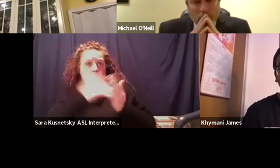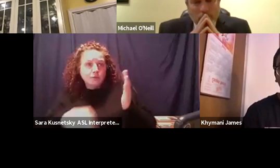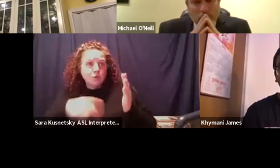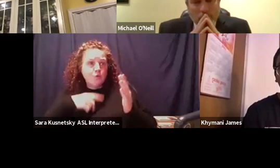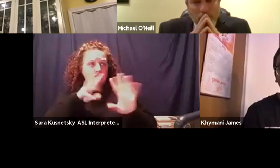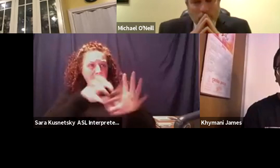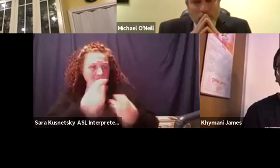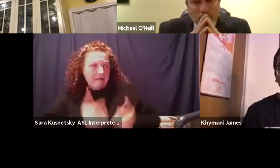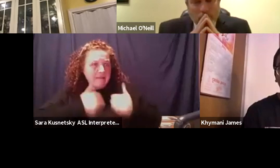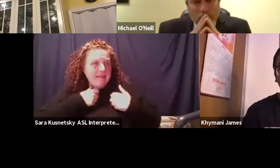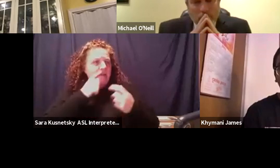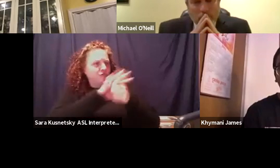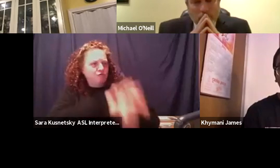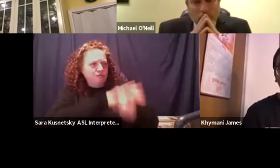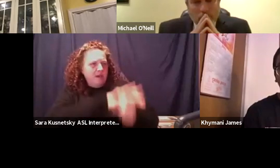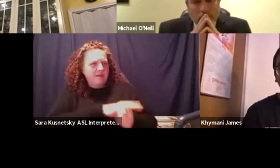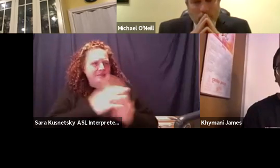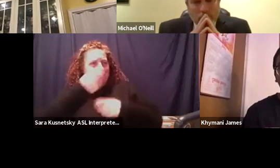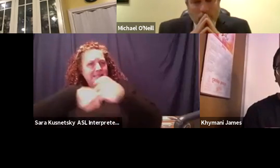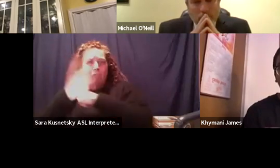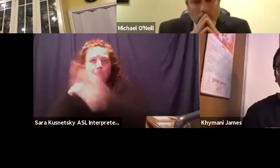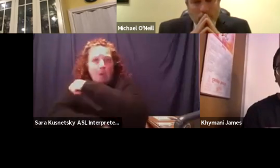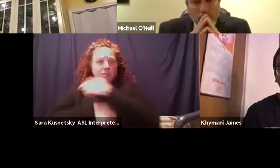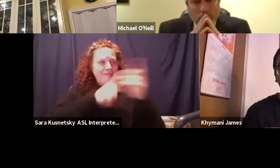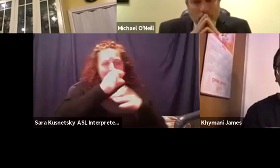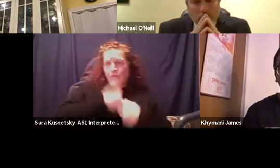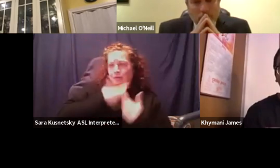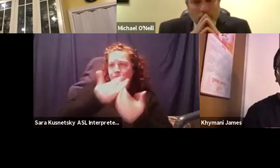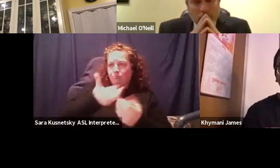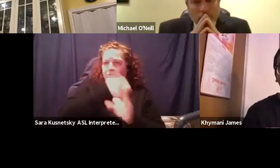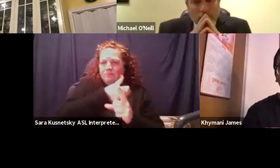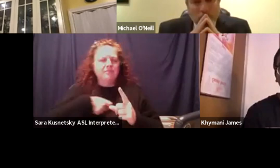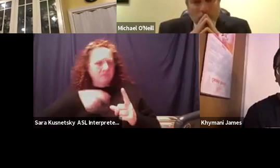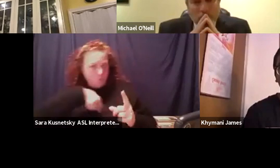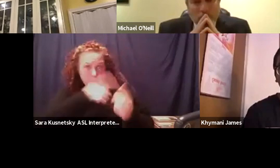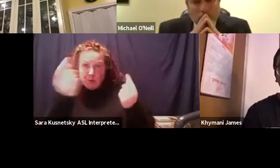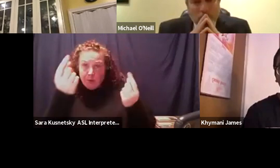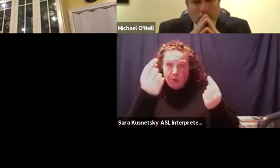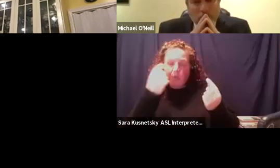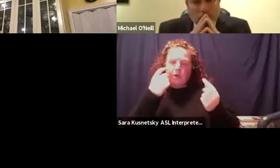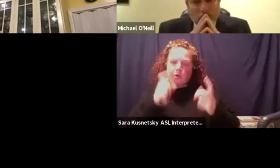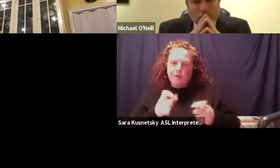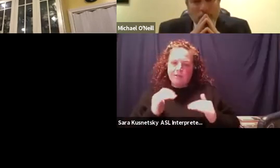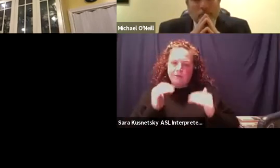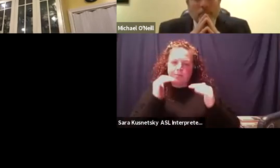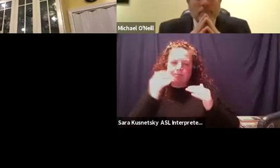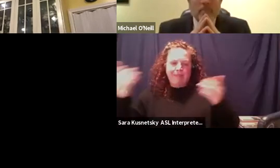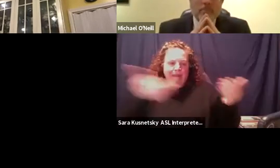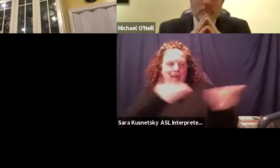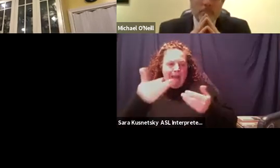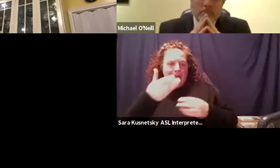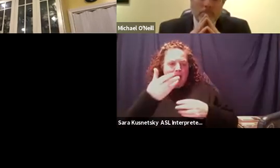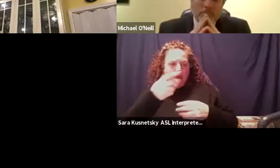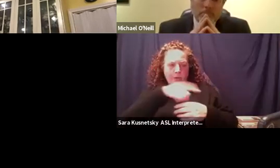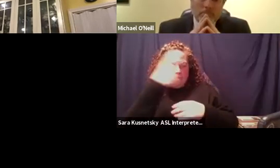load of stress. Rather than punishing the student for the way they express themselves, we should hire black counselors to help the student deal with the